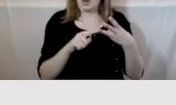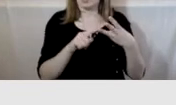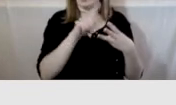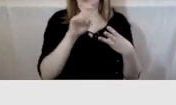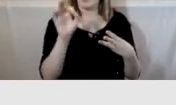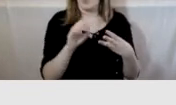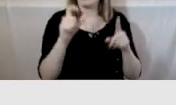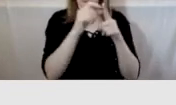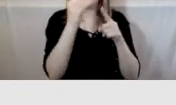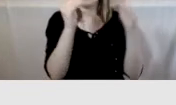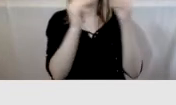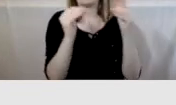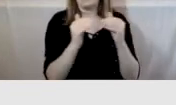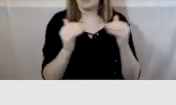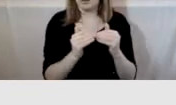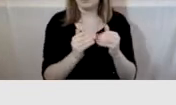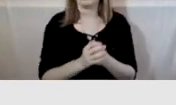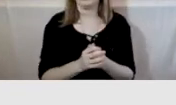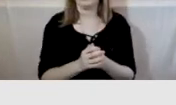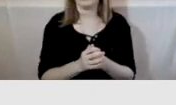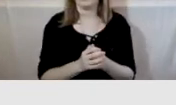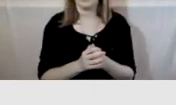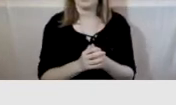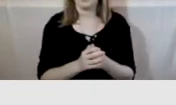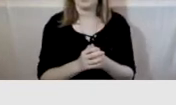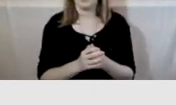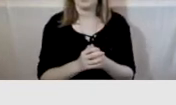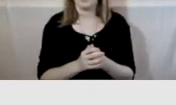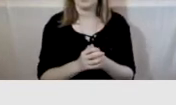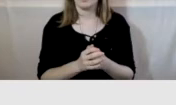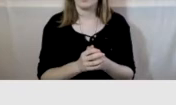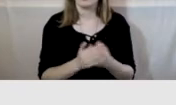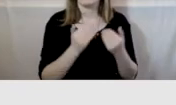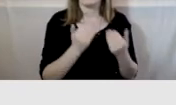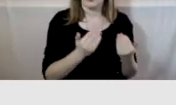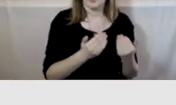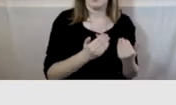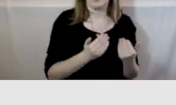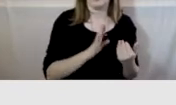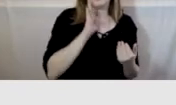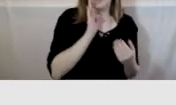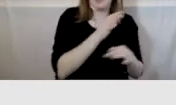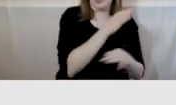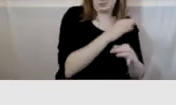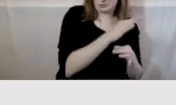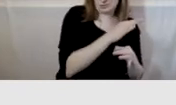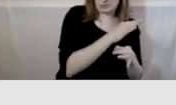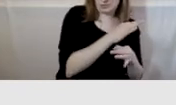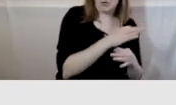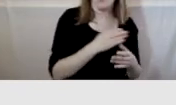about levels. So after first part discussion in today, we agreed